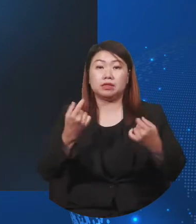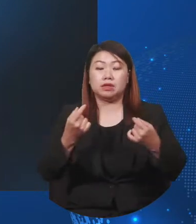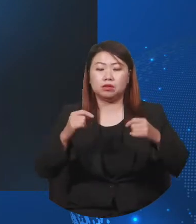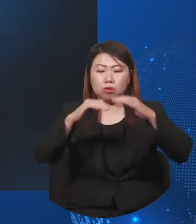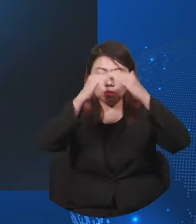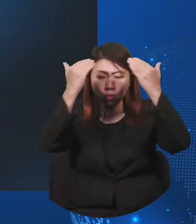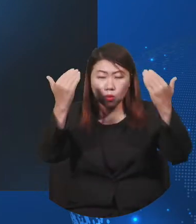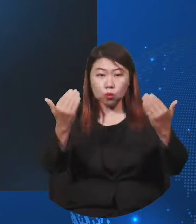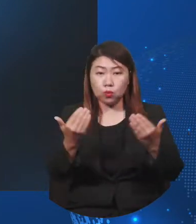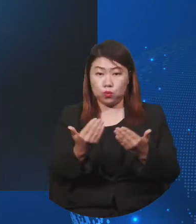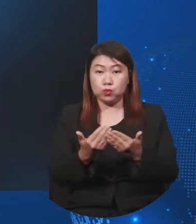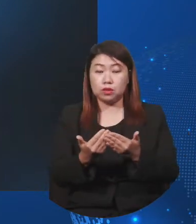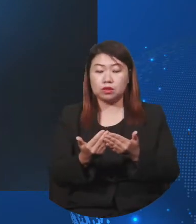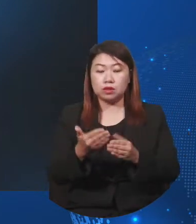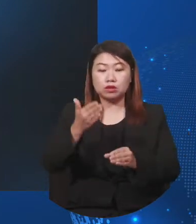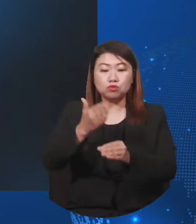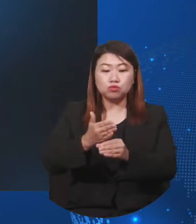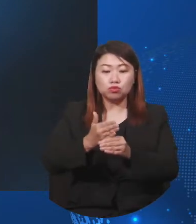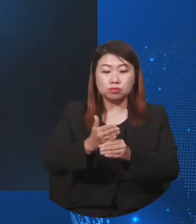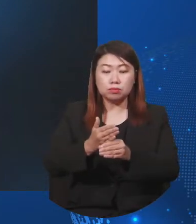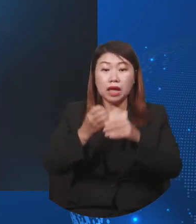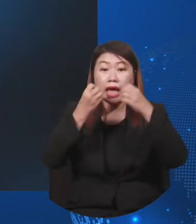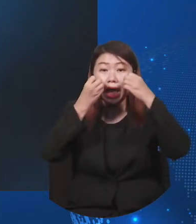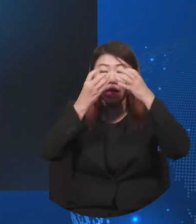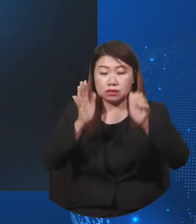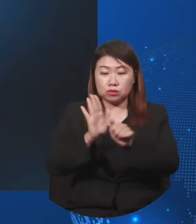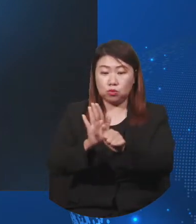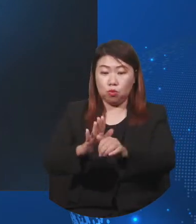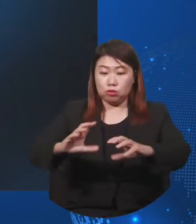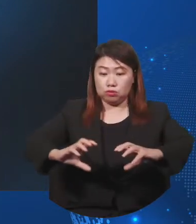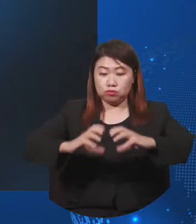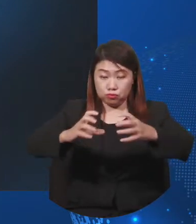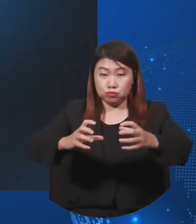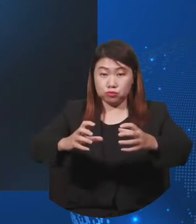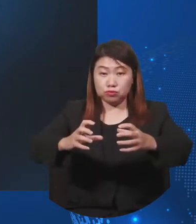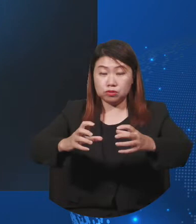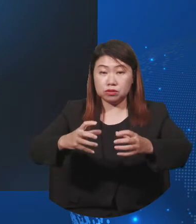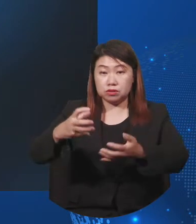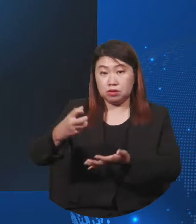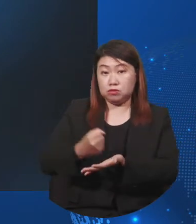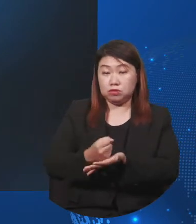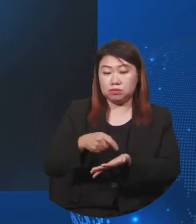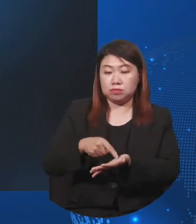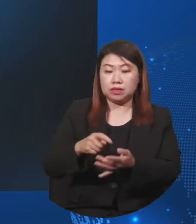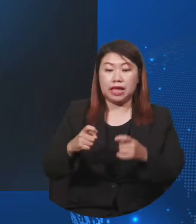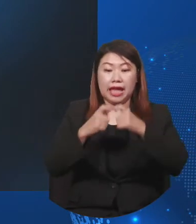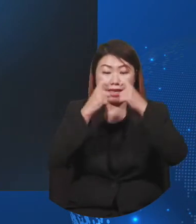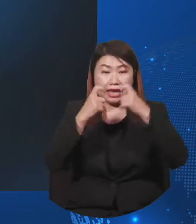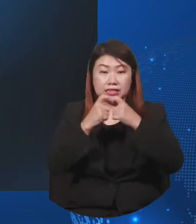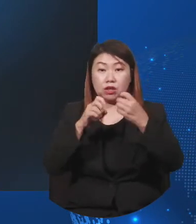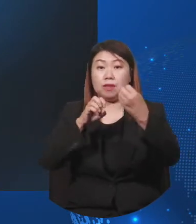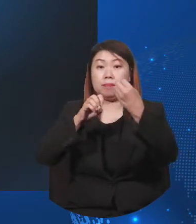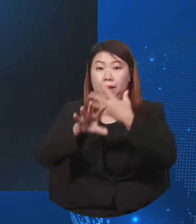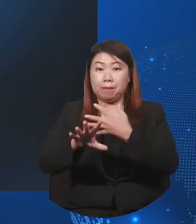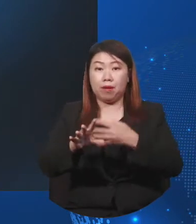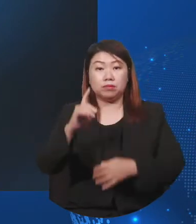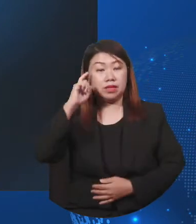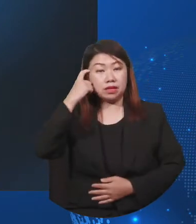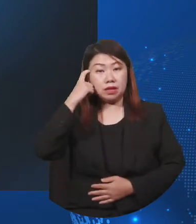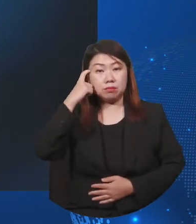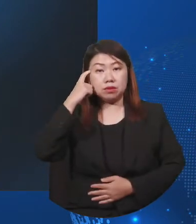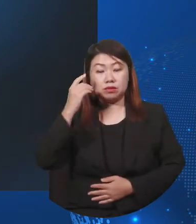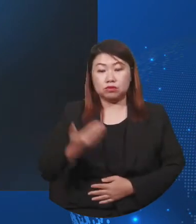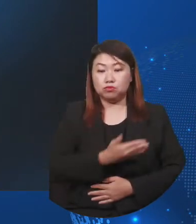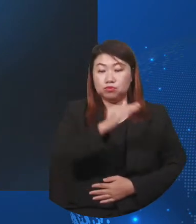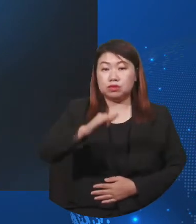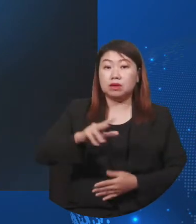provide additional and alternative approaches of working together in a deeply challenged world today. So let